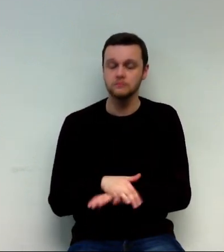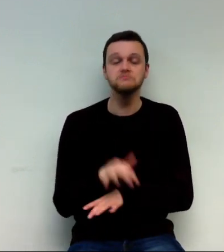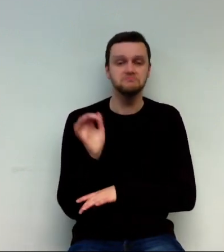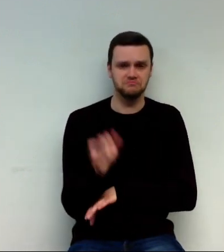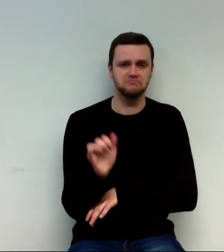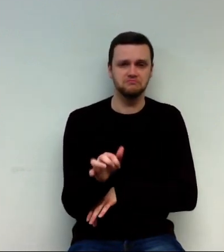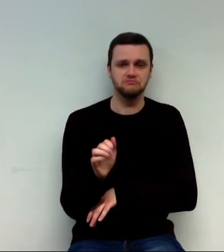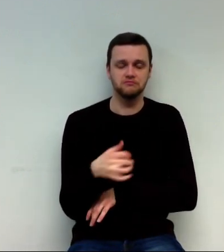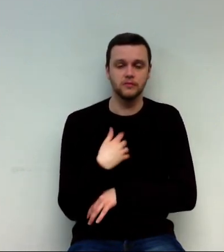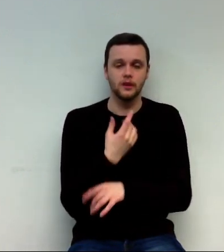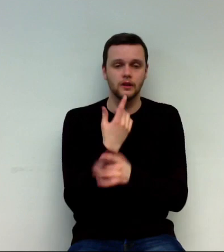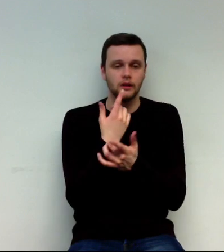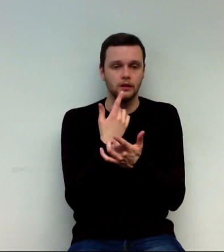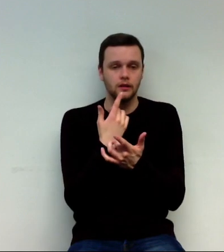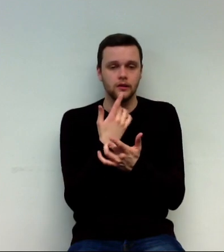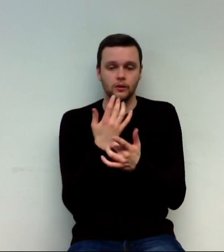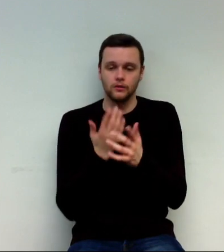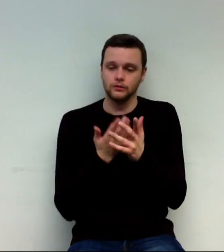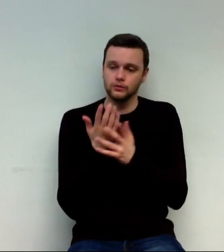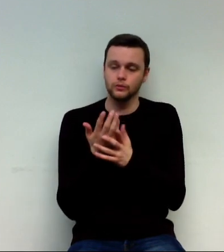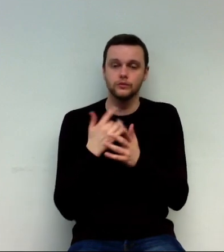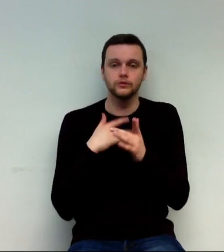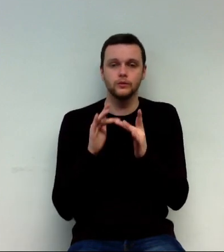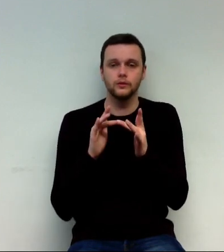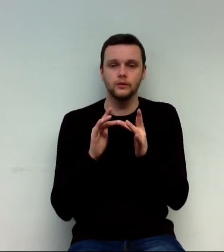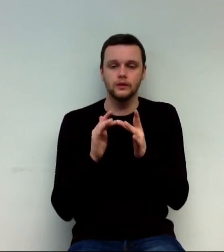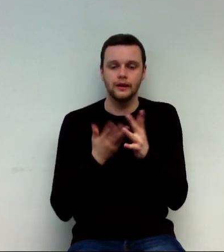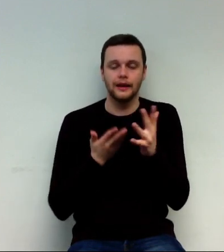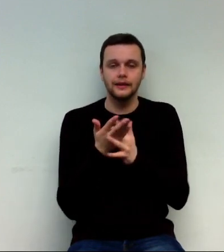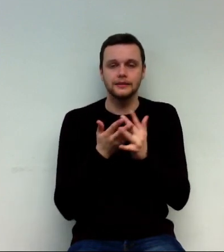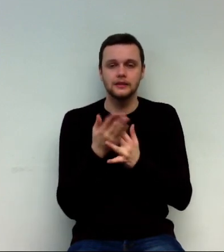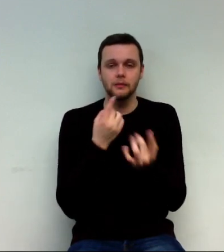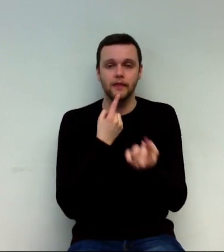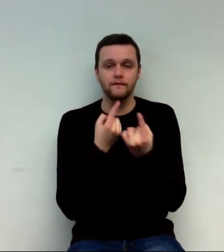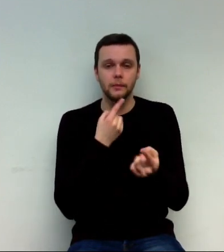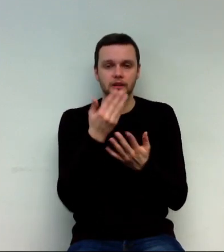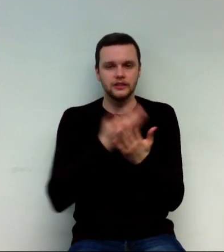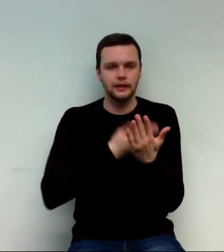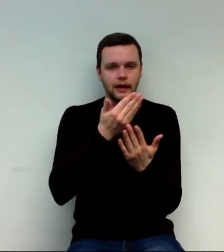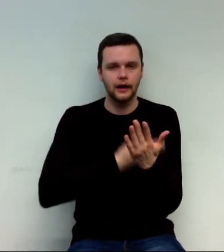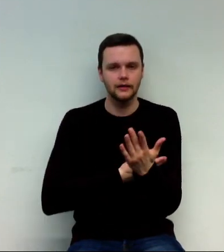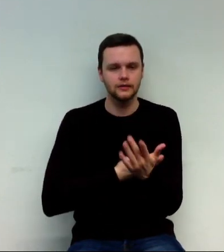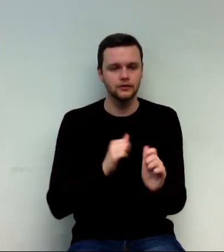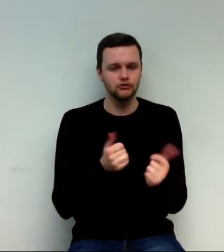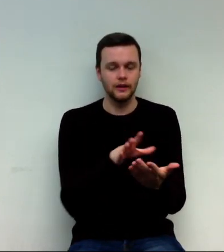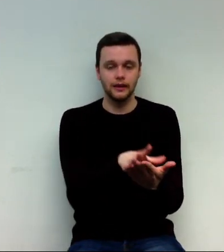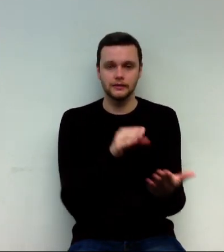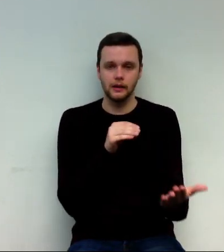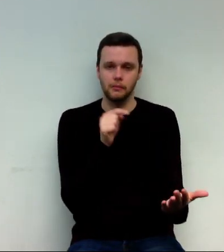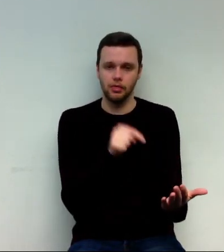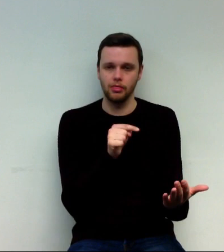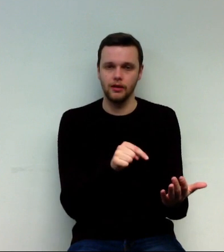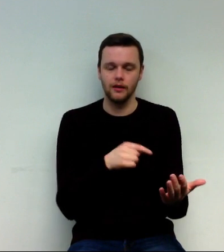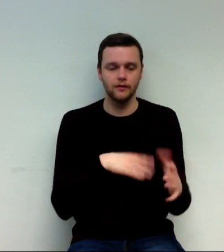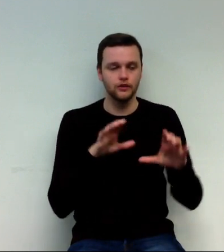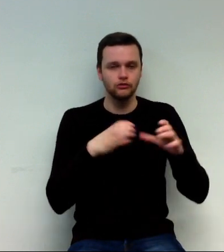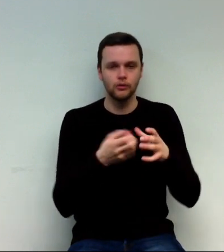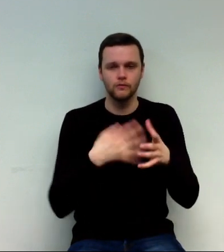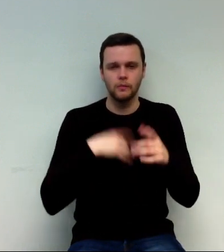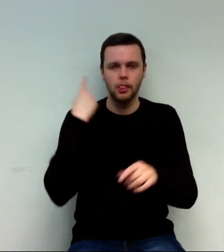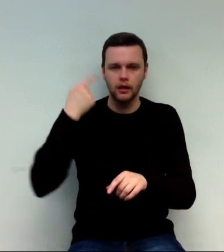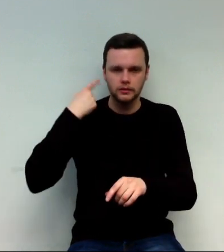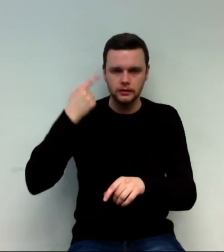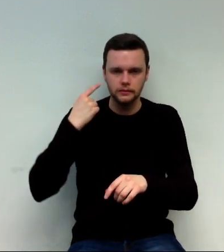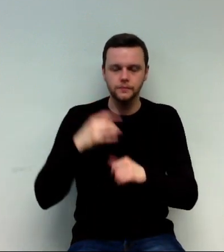to go on the accessible information guide that we put up, there's a great case study by a group down in London,